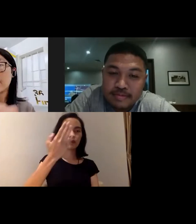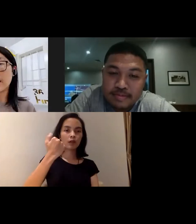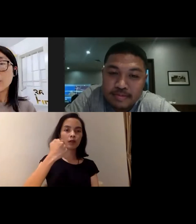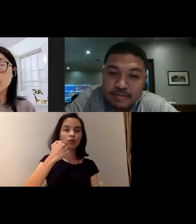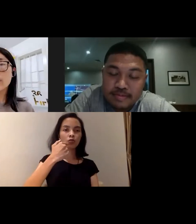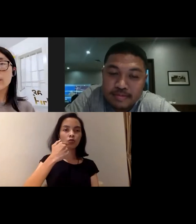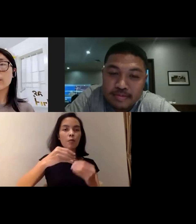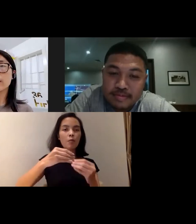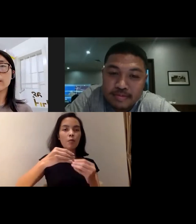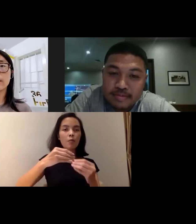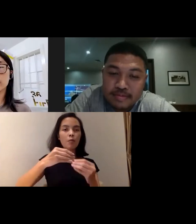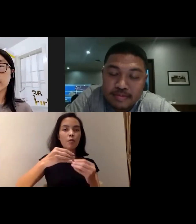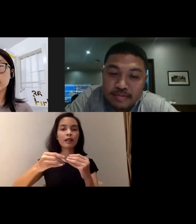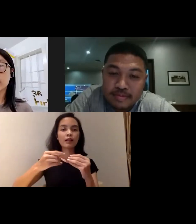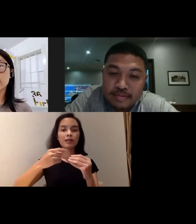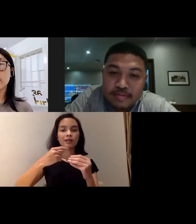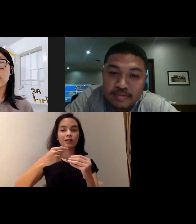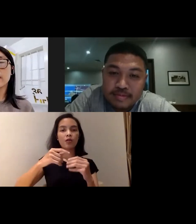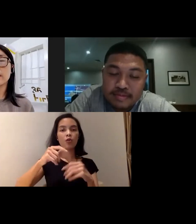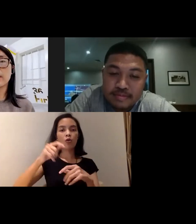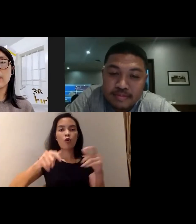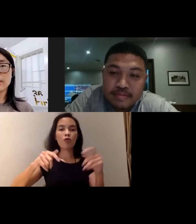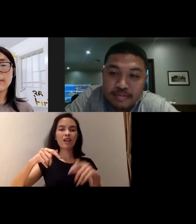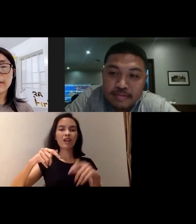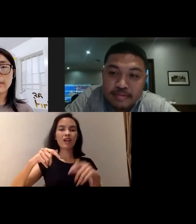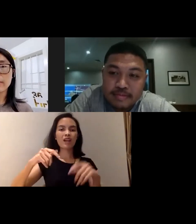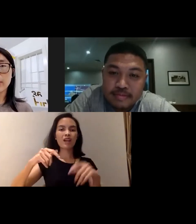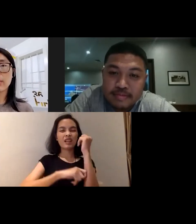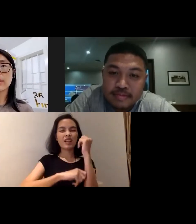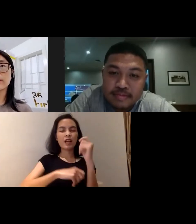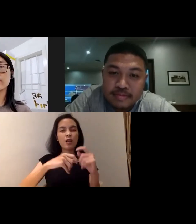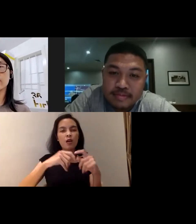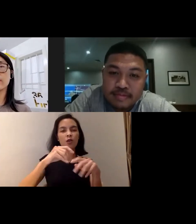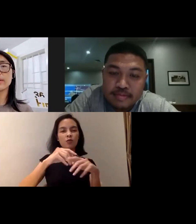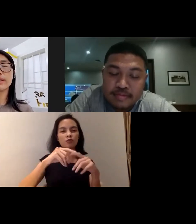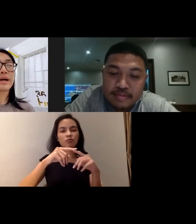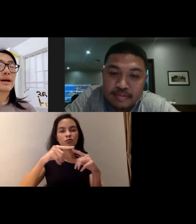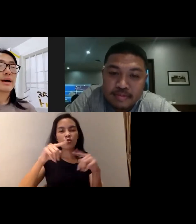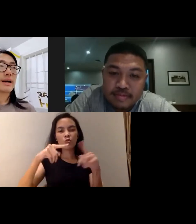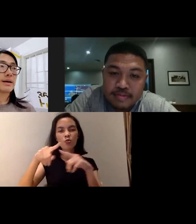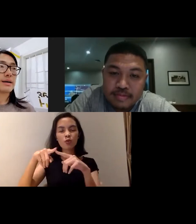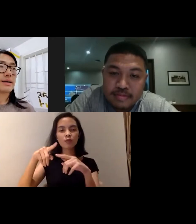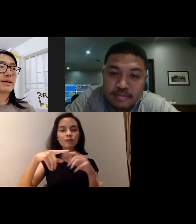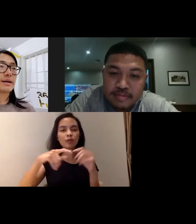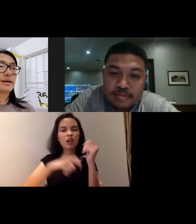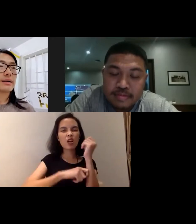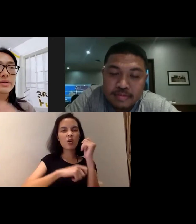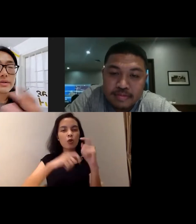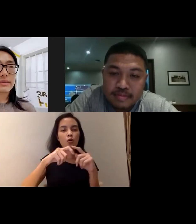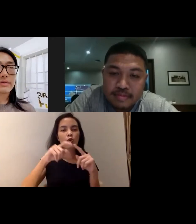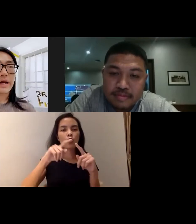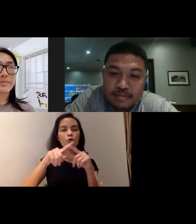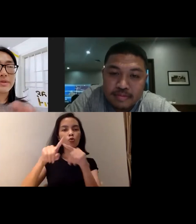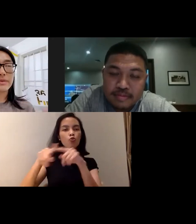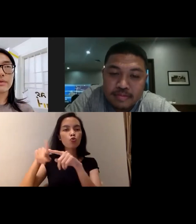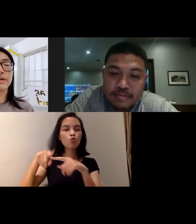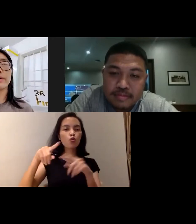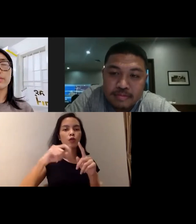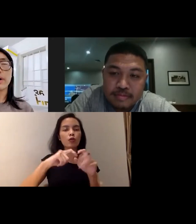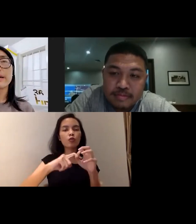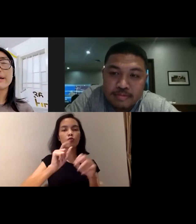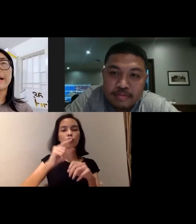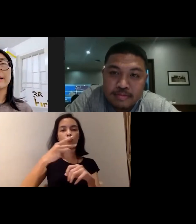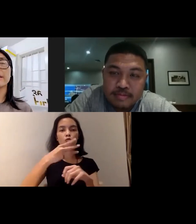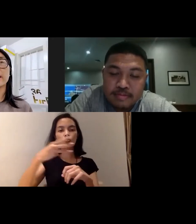representation among queer community is also very important because it is